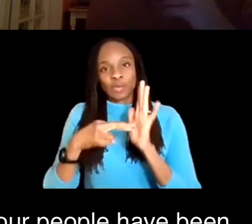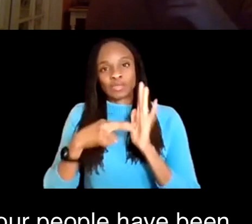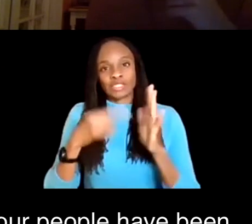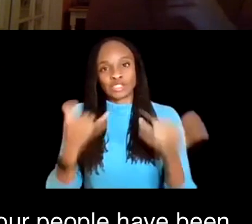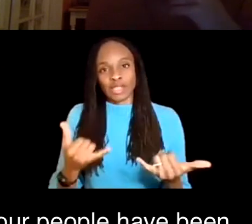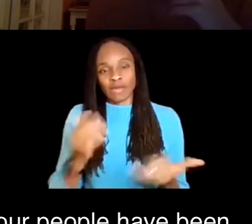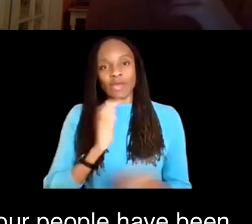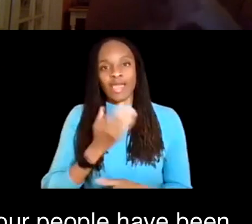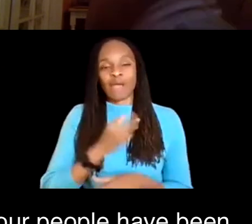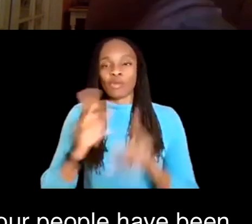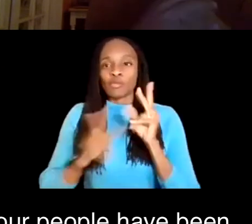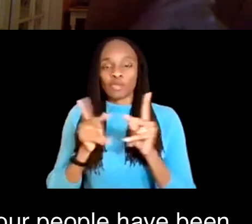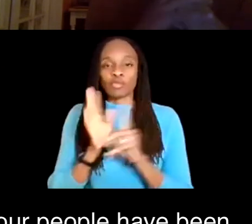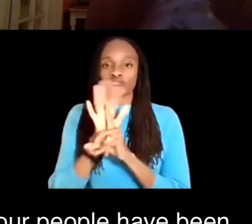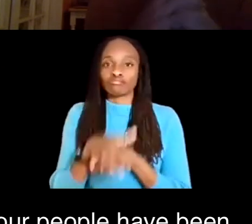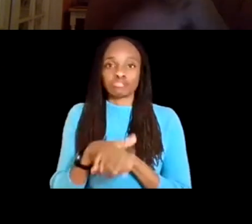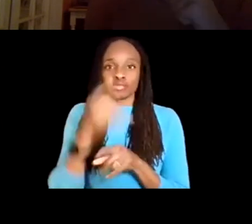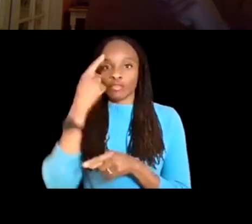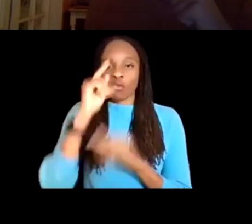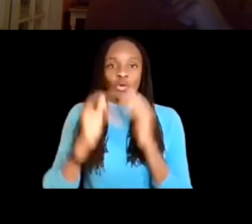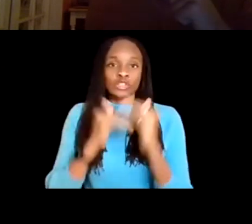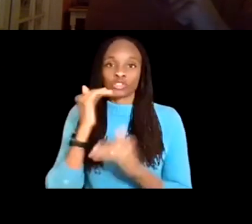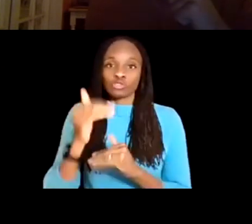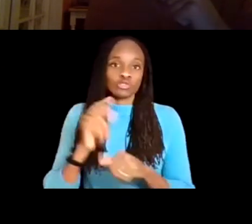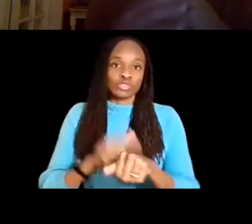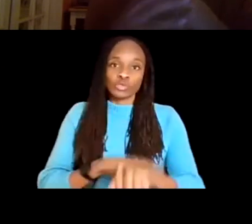Our people have been oppressed for too long.